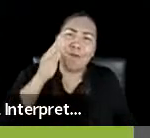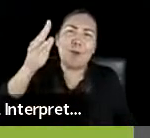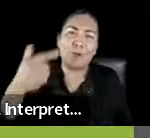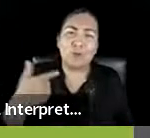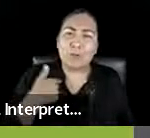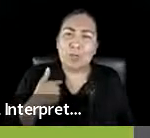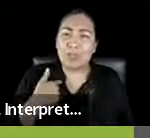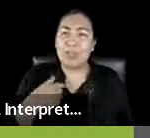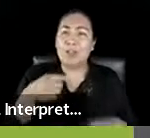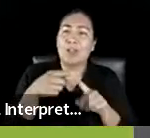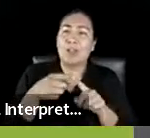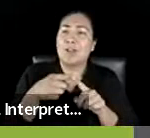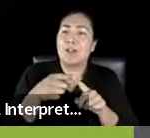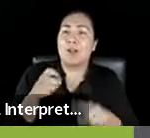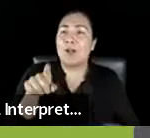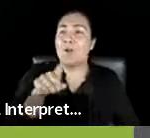filmmakers